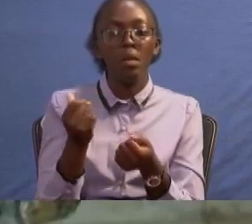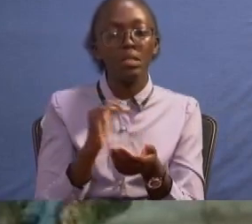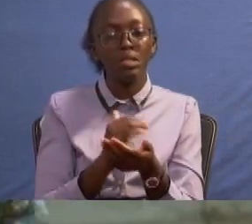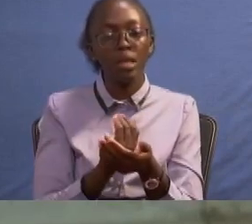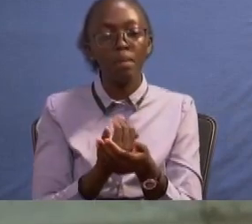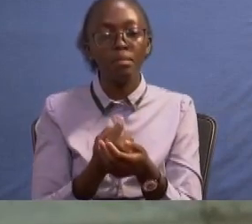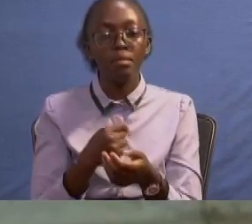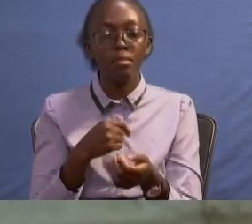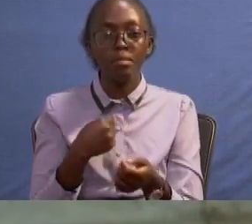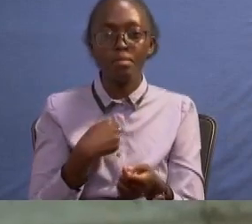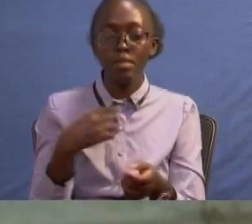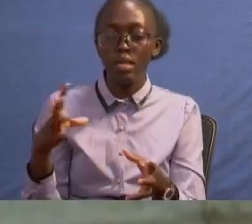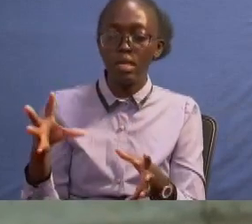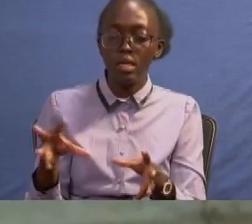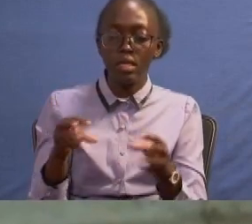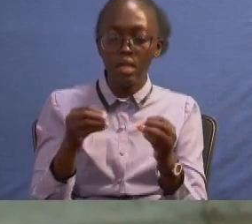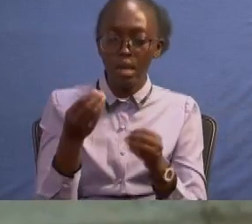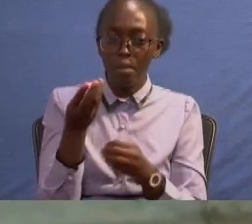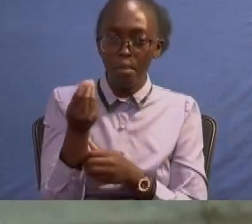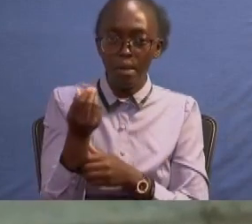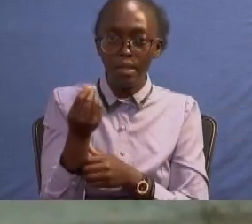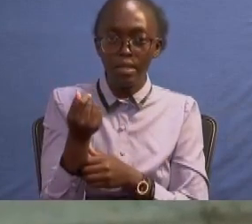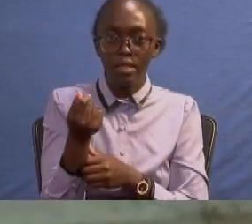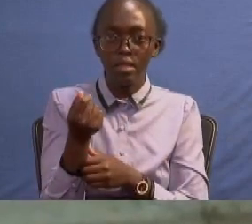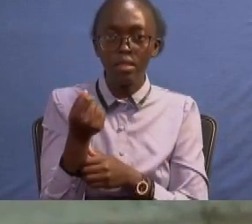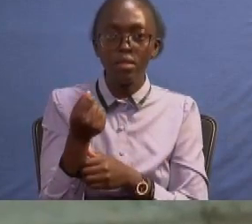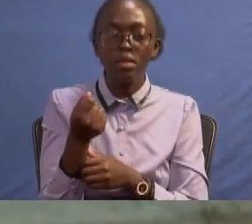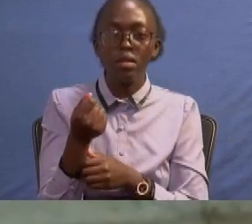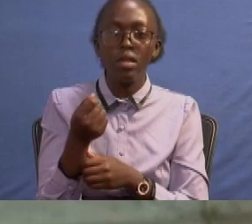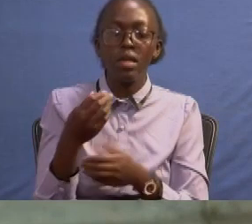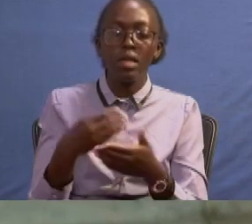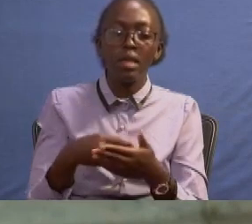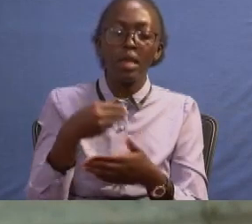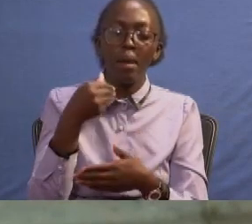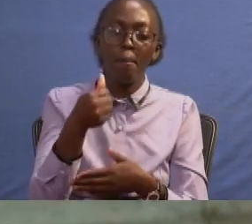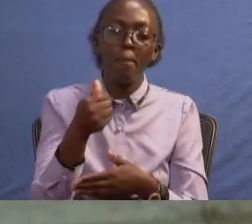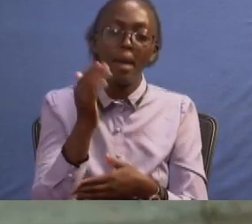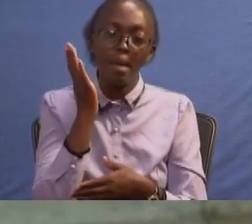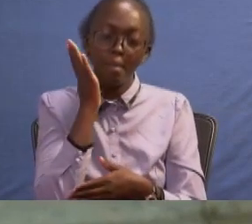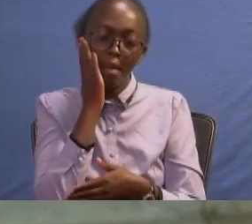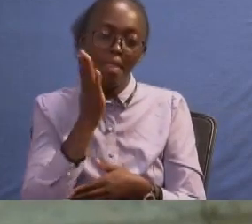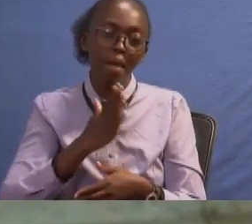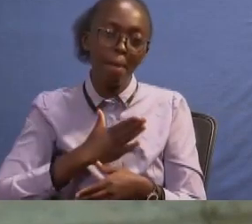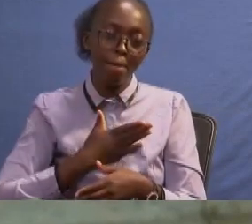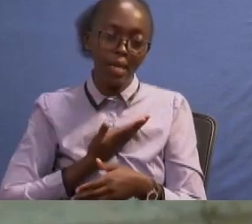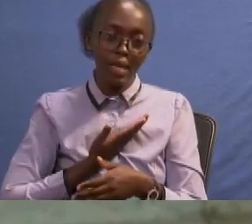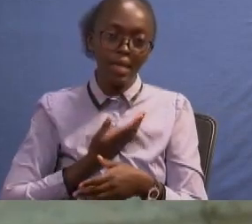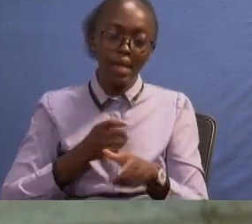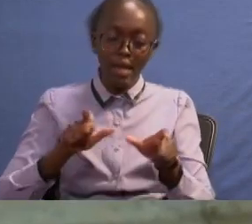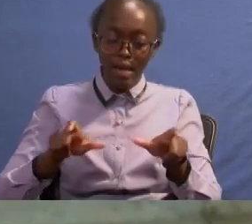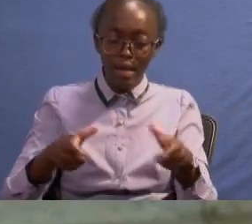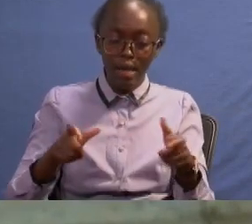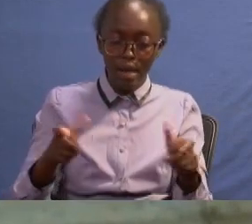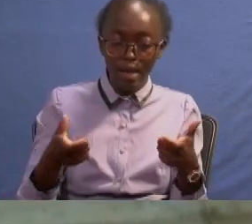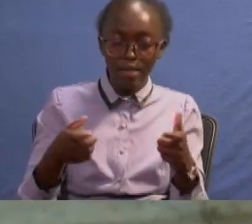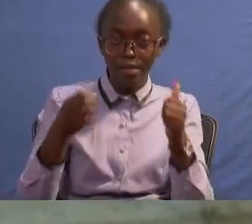which I had received and went and bought my mom, whom I loved, a gas cooker, a